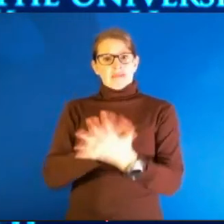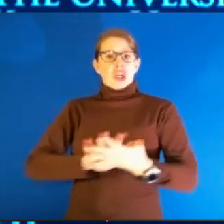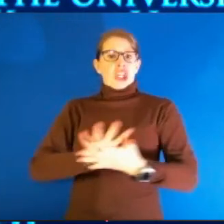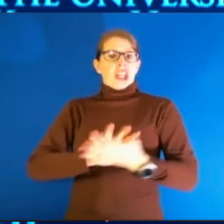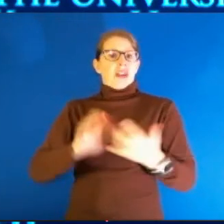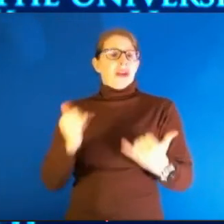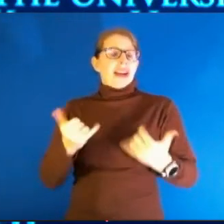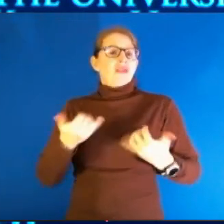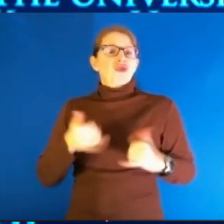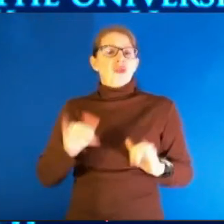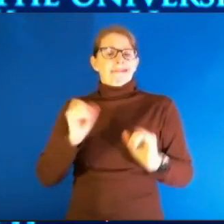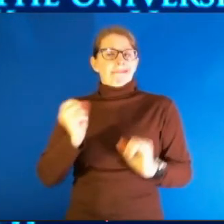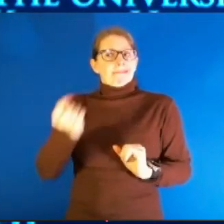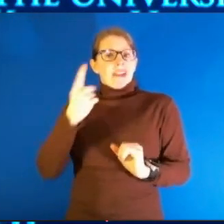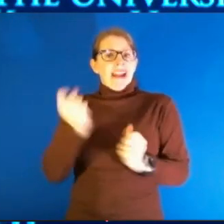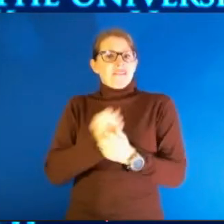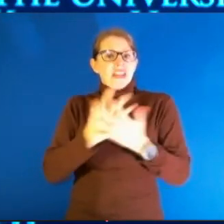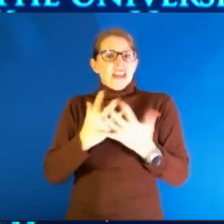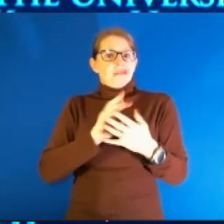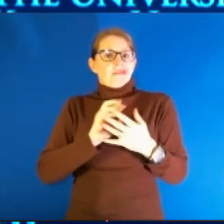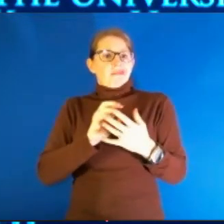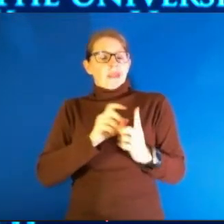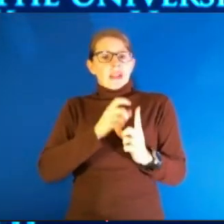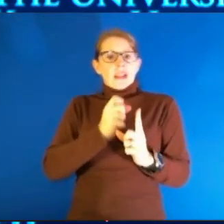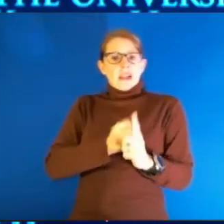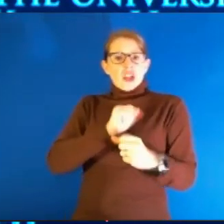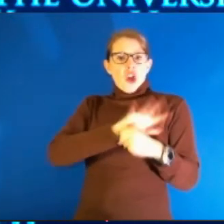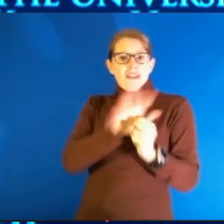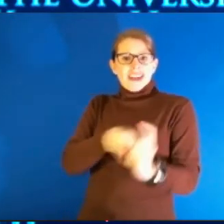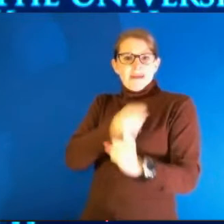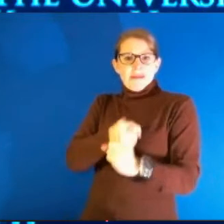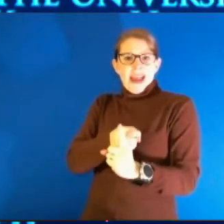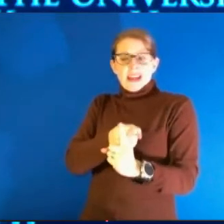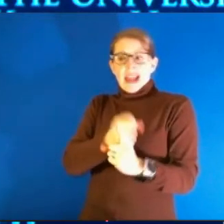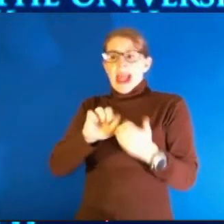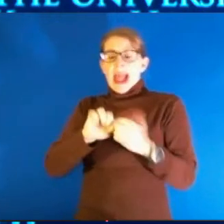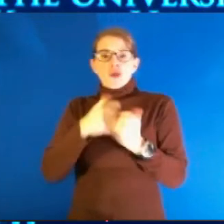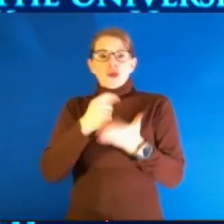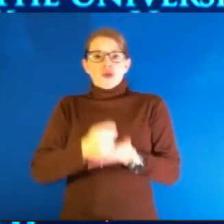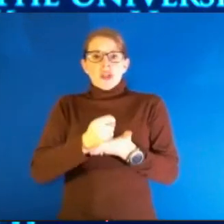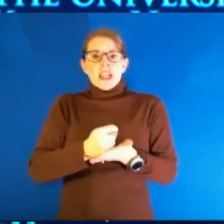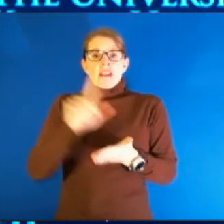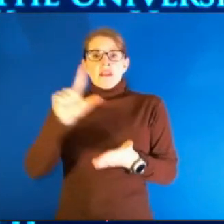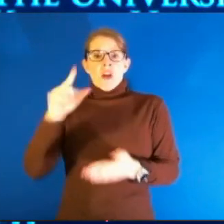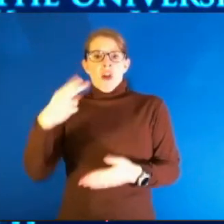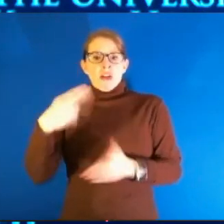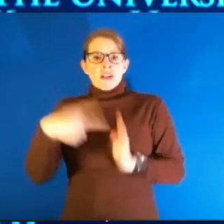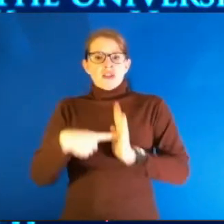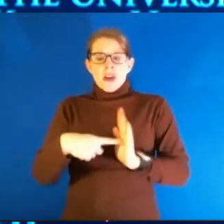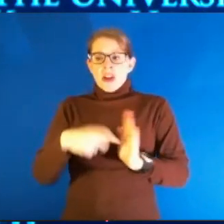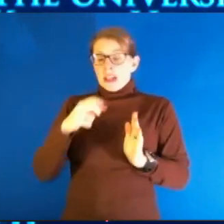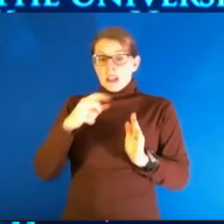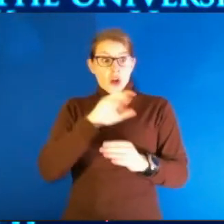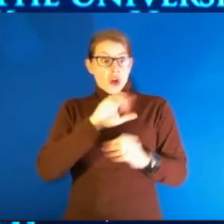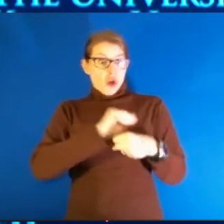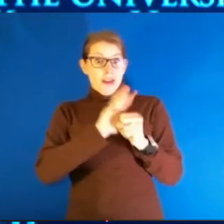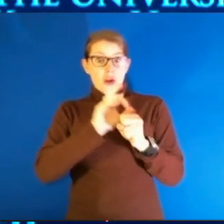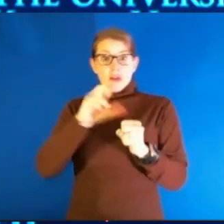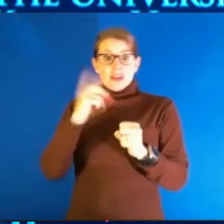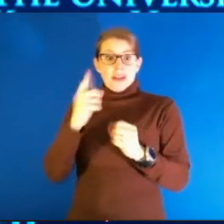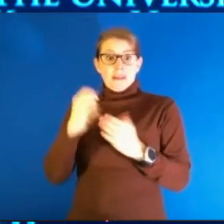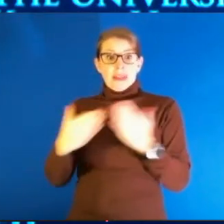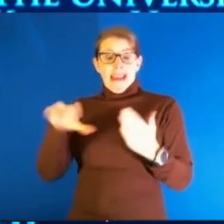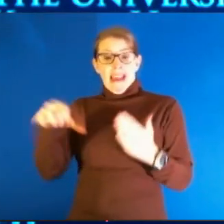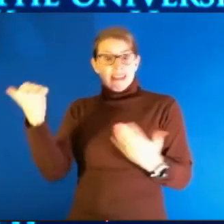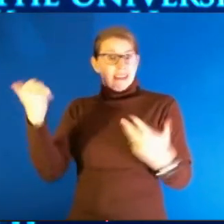and understand what the impacts are of COVID and how to treat long hauler syndrome, and is this really COVID or something else. It is really shedding some light,